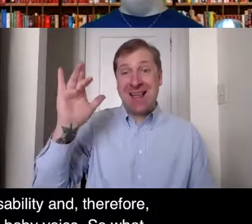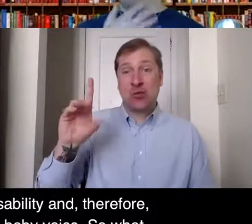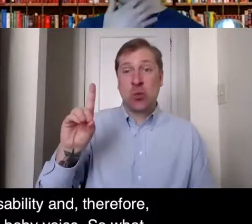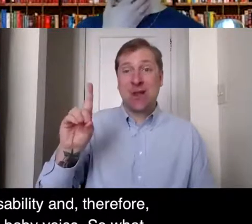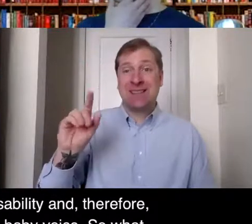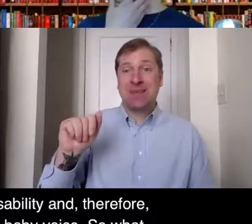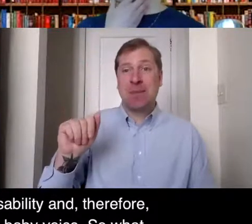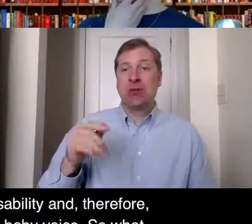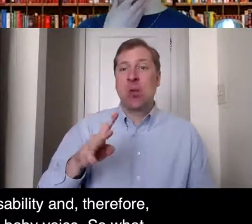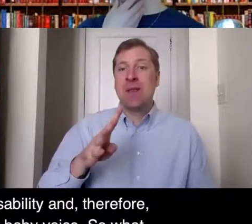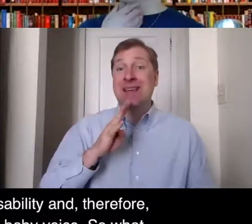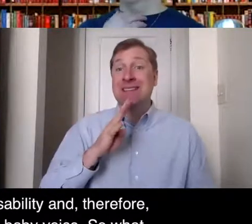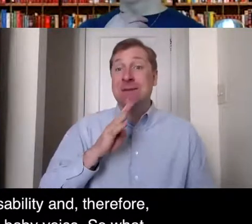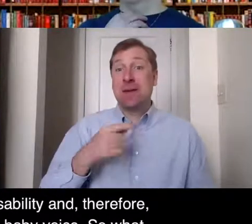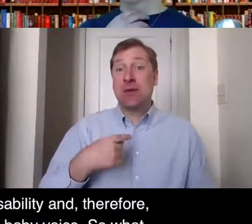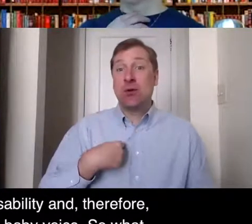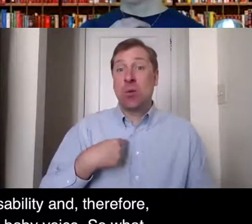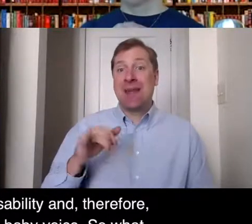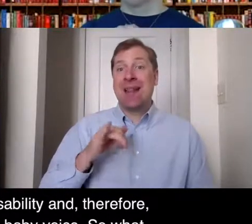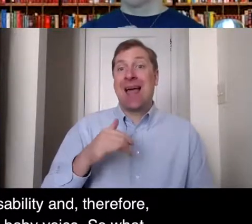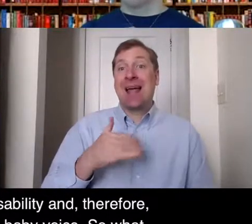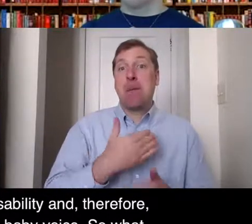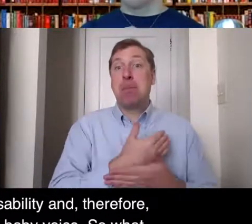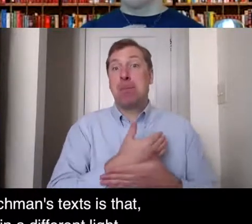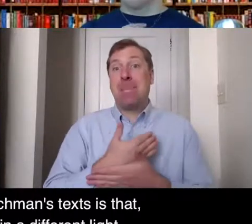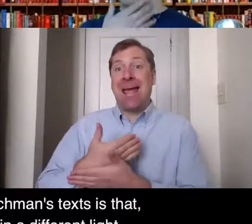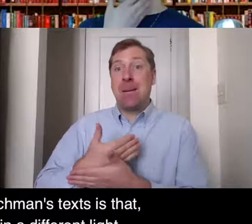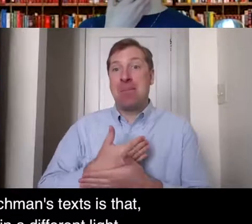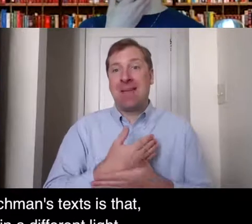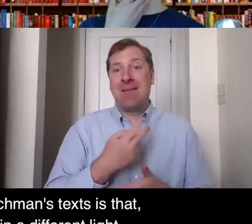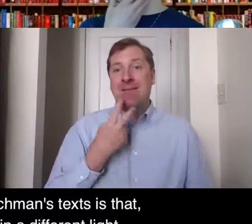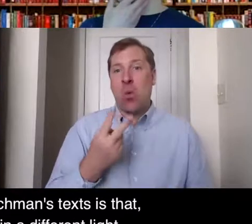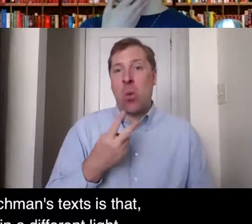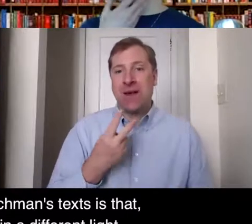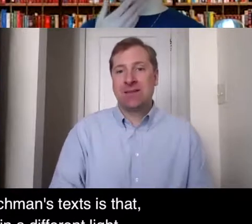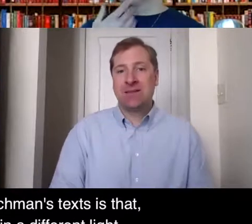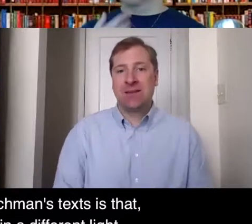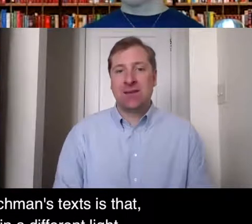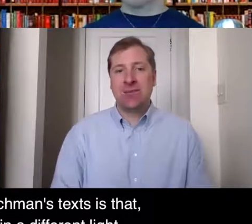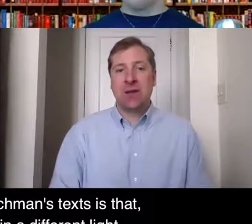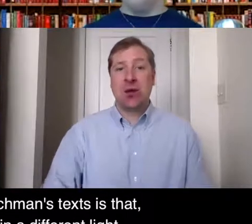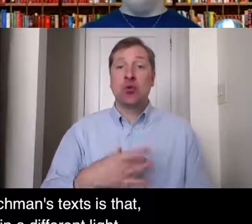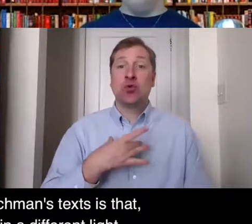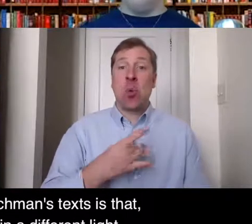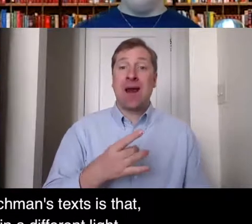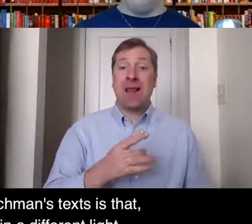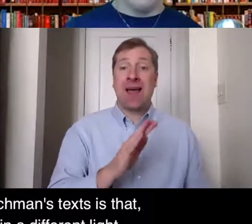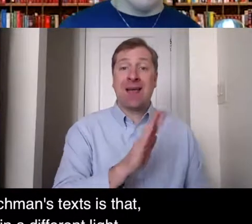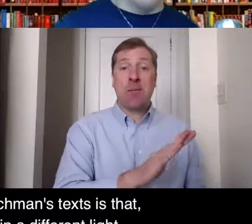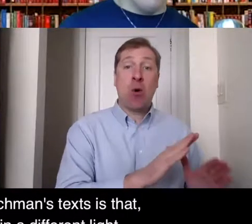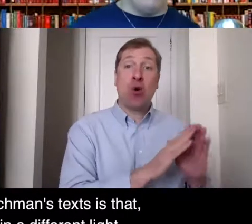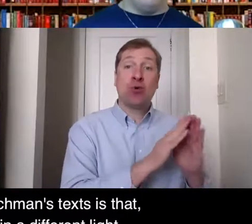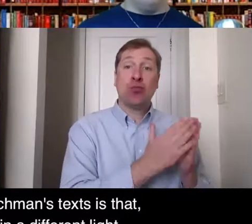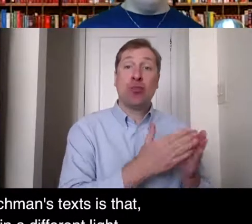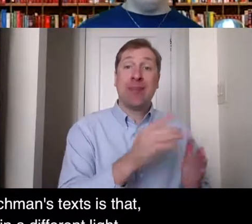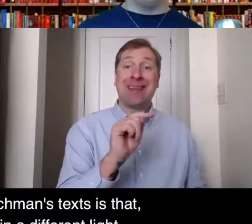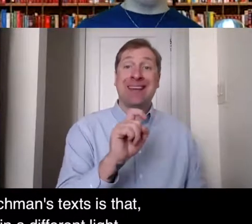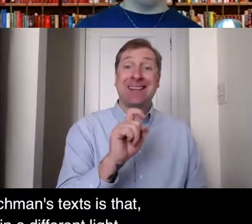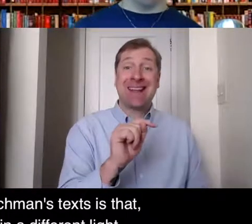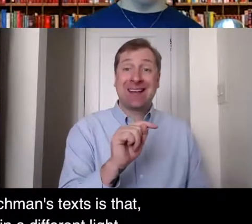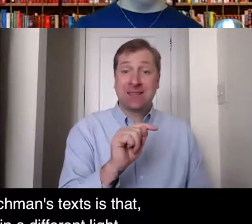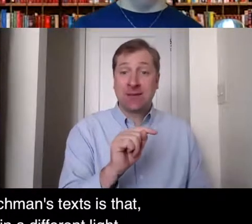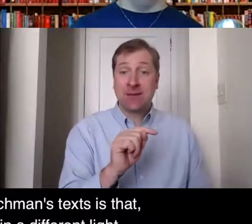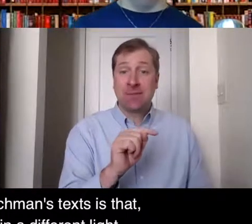therefore they speak to me in a baby voice. So what I like about Rabbi Tuchman's text is that